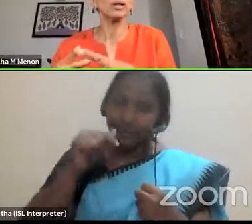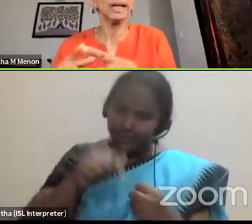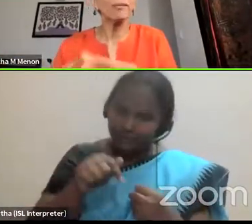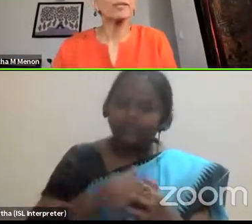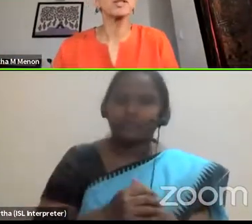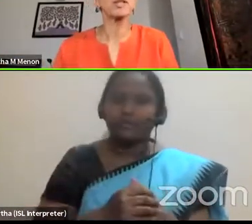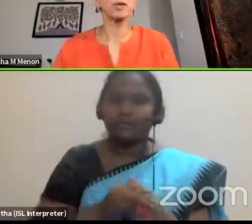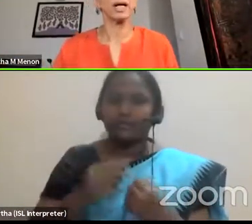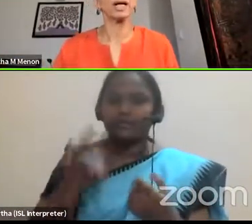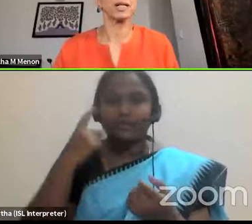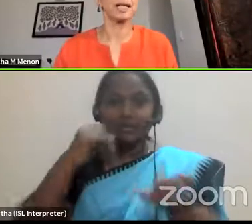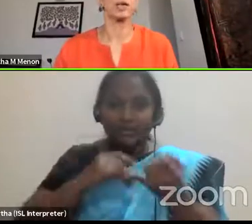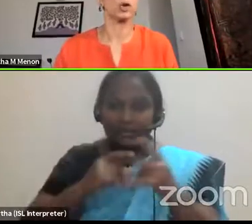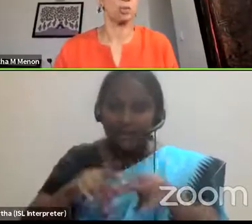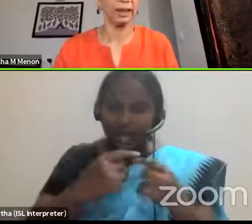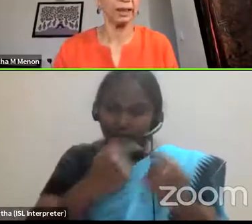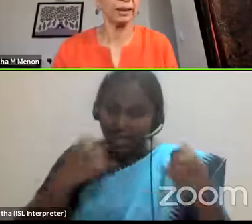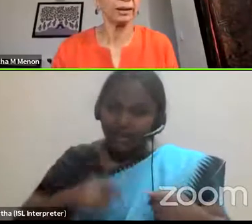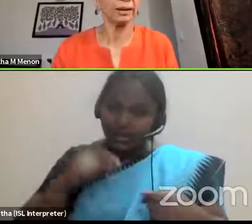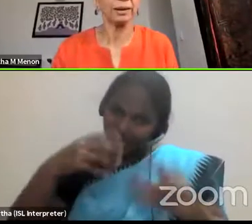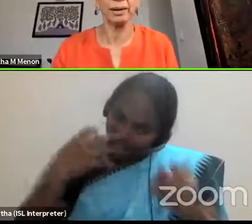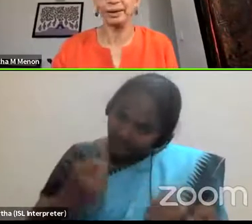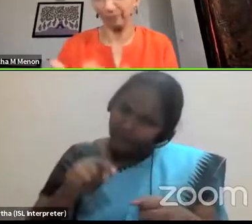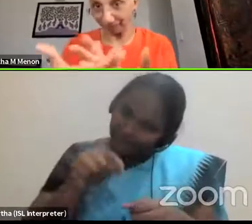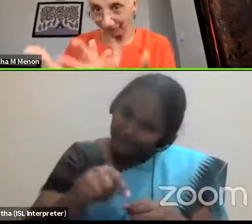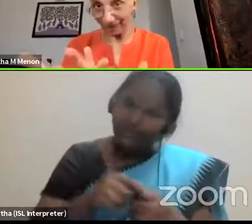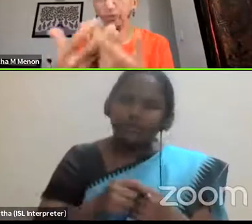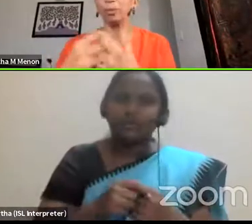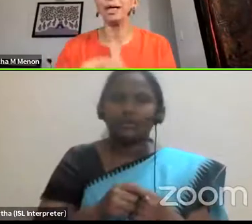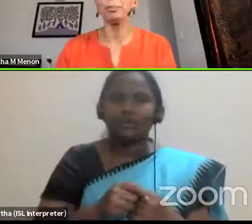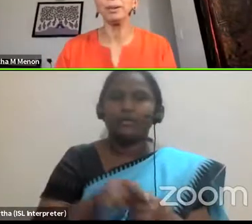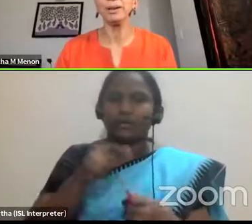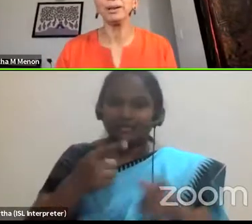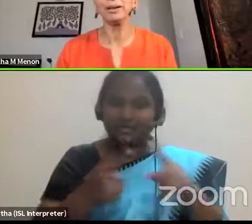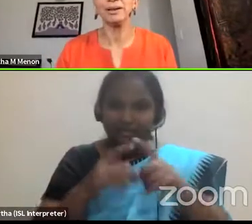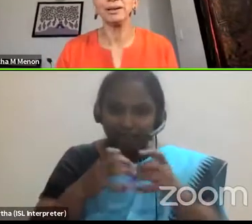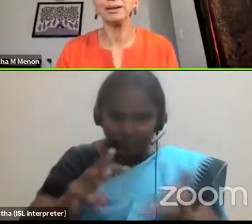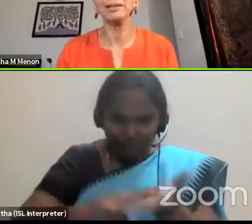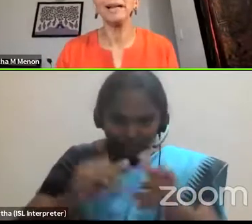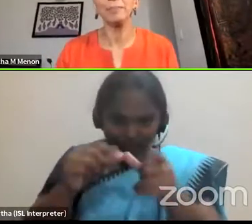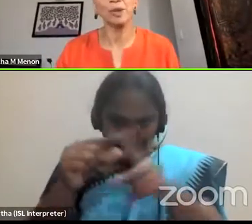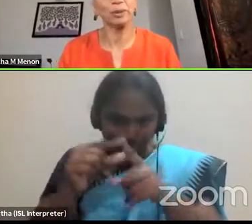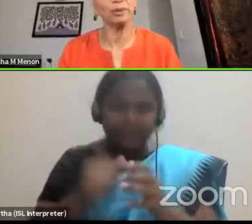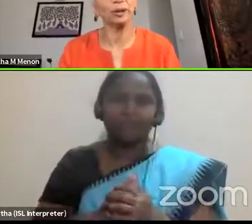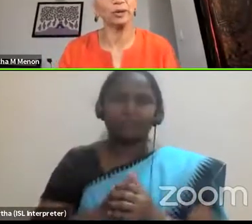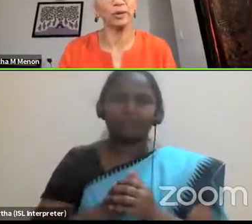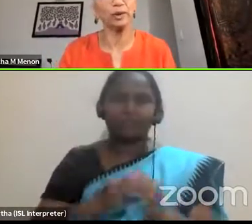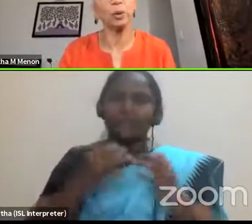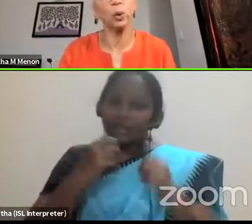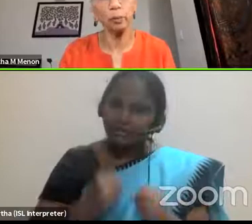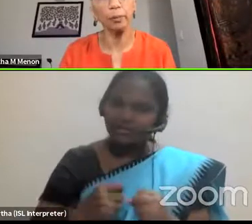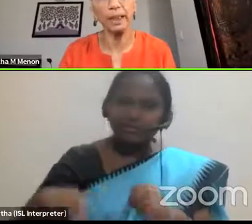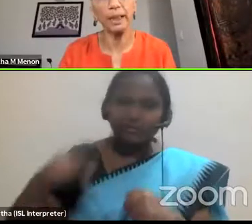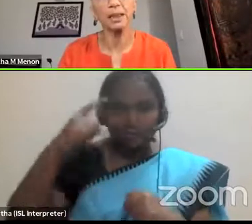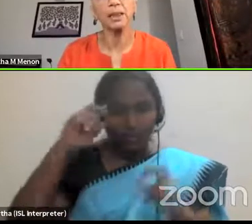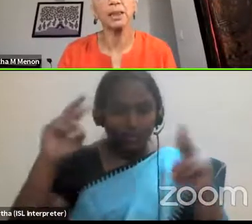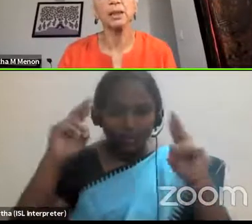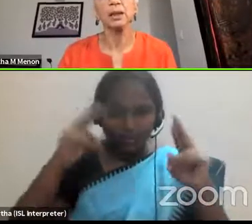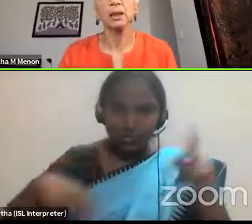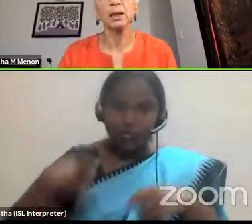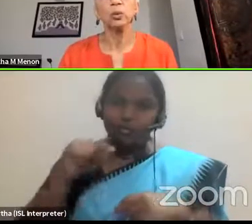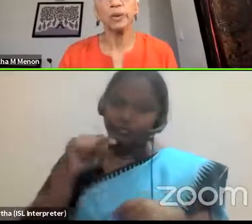therefore, the emphasis on arts has to be there. And therefore MAP, absolutely, because in the hope